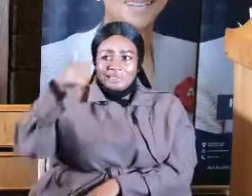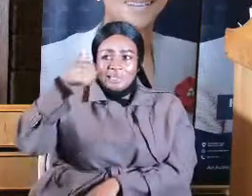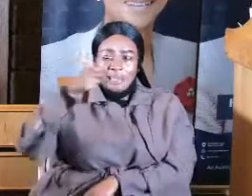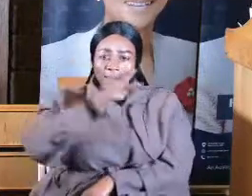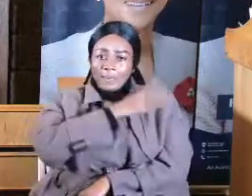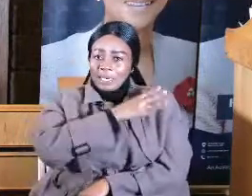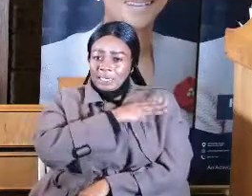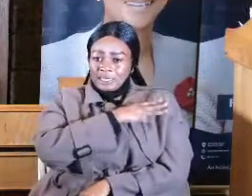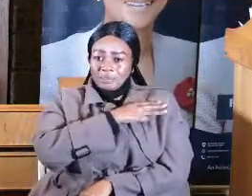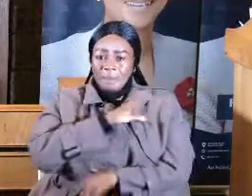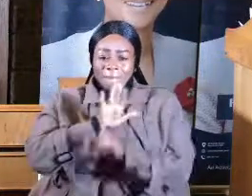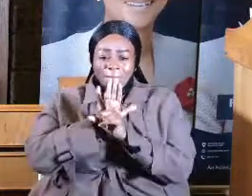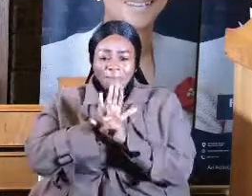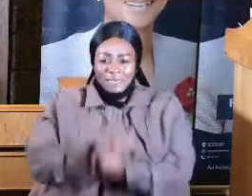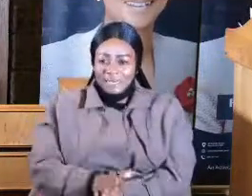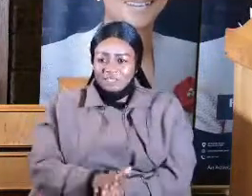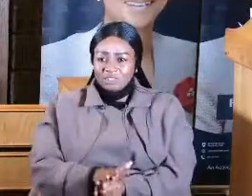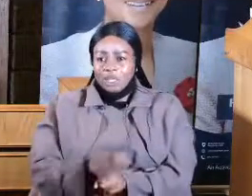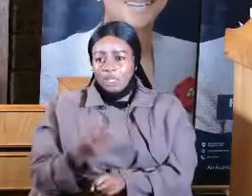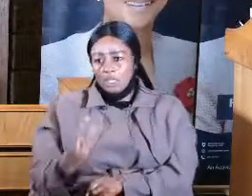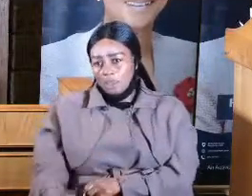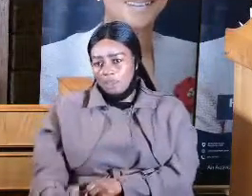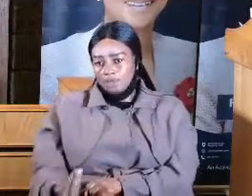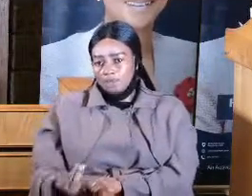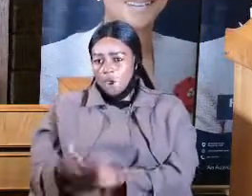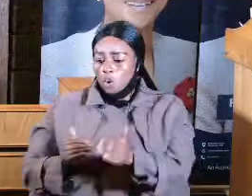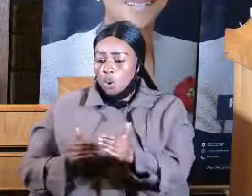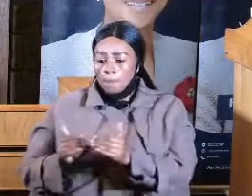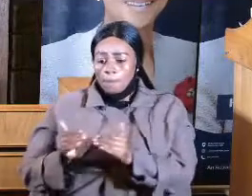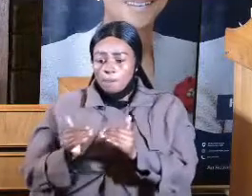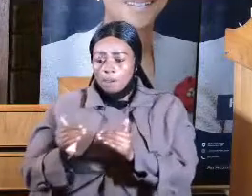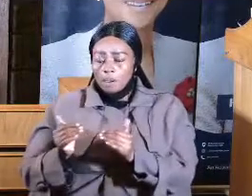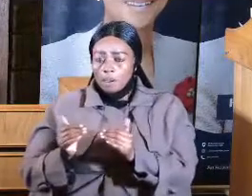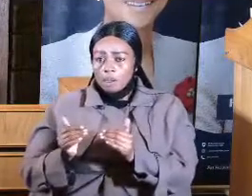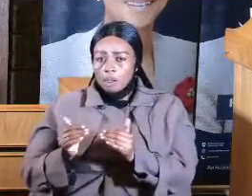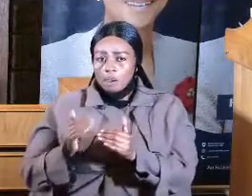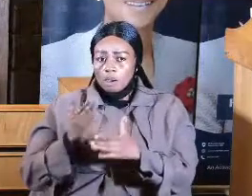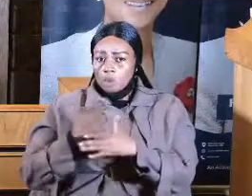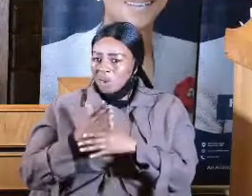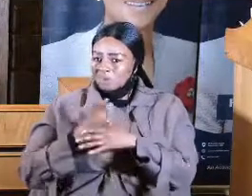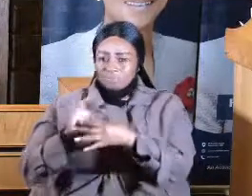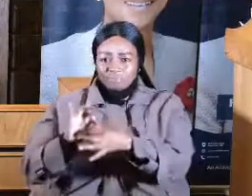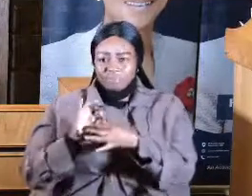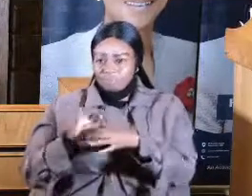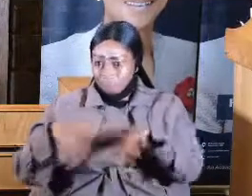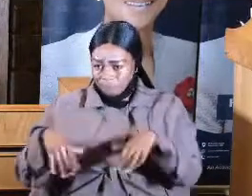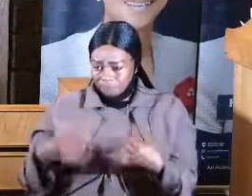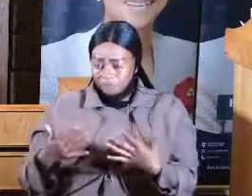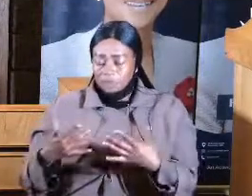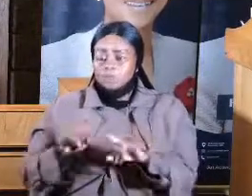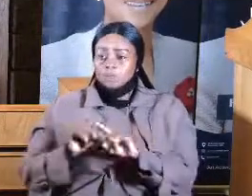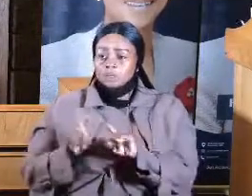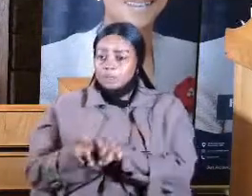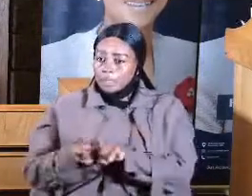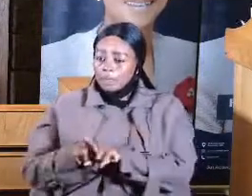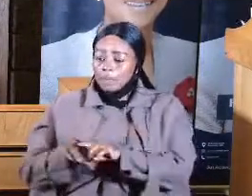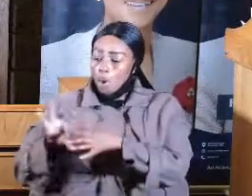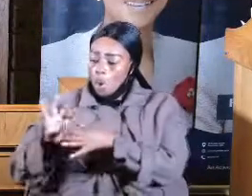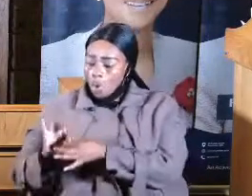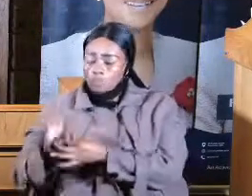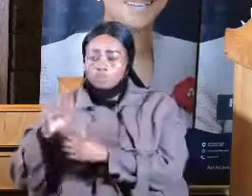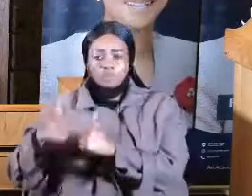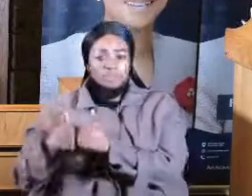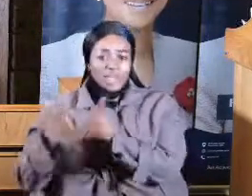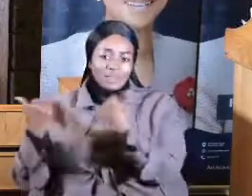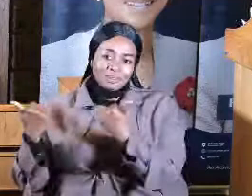there is pressure, where there's no cooperation, and also at home we are faced with challenges